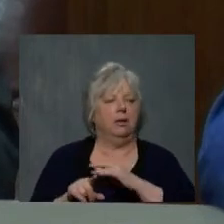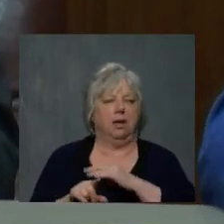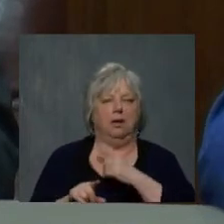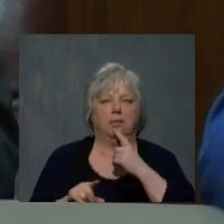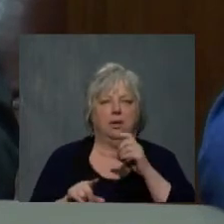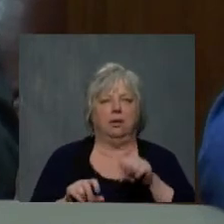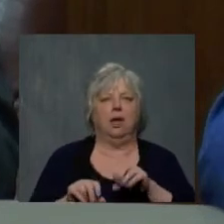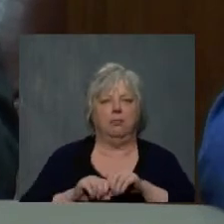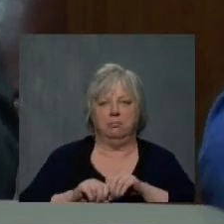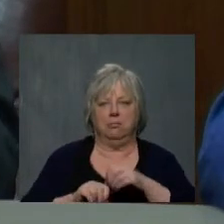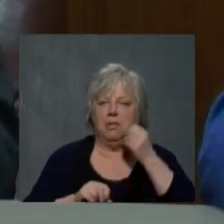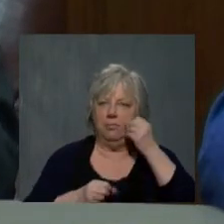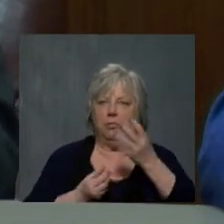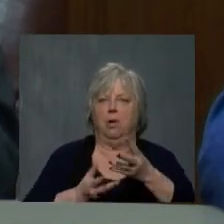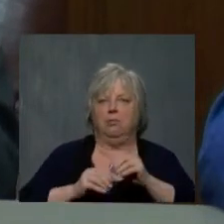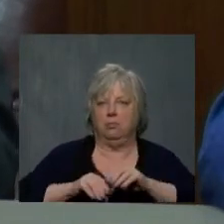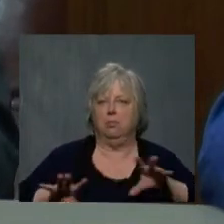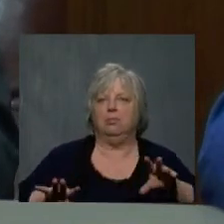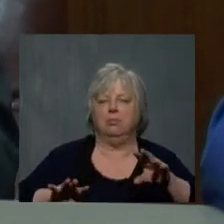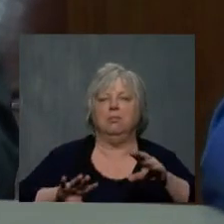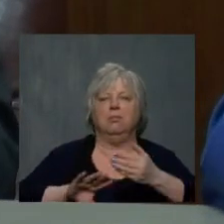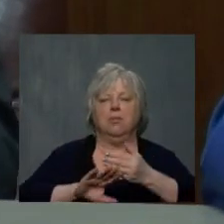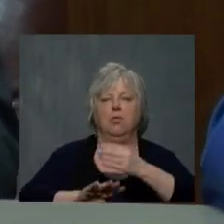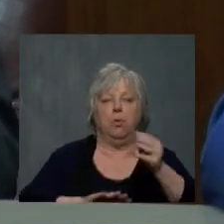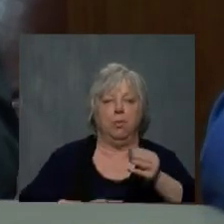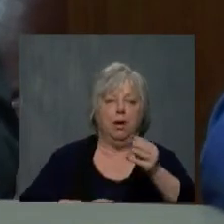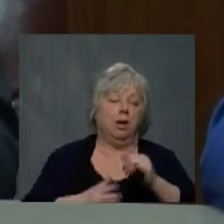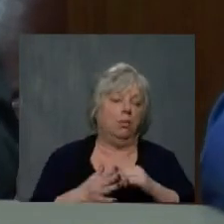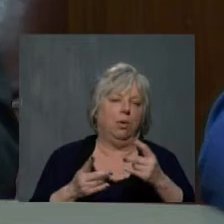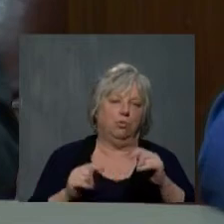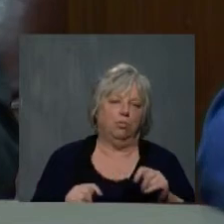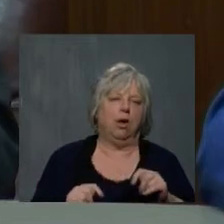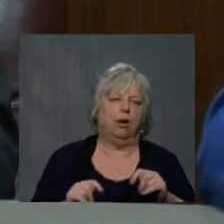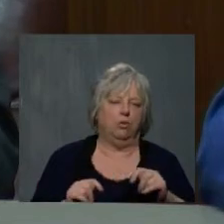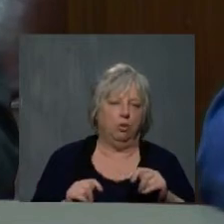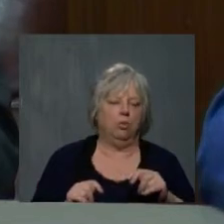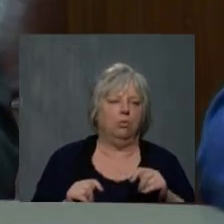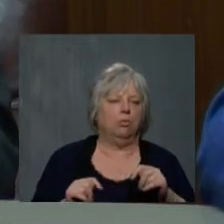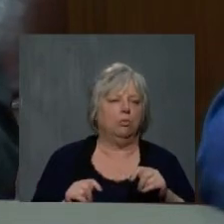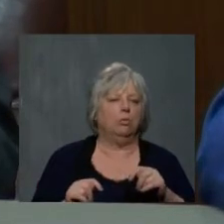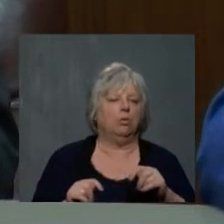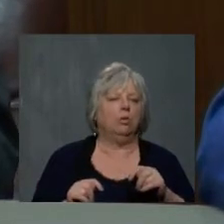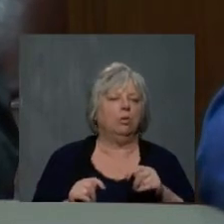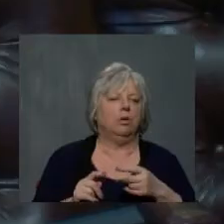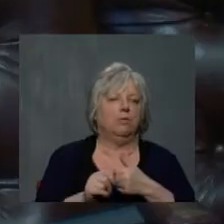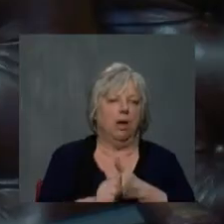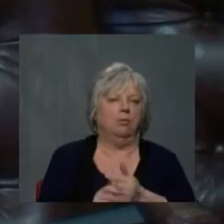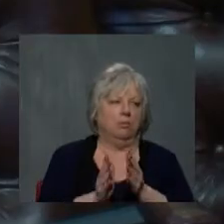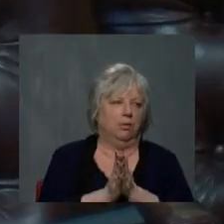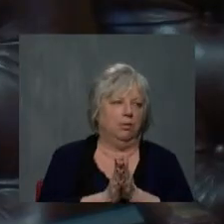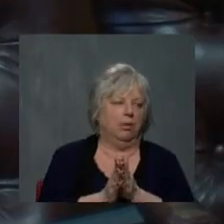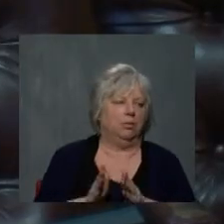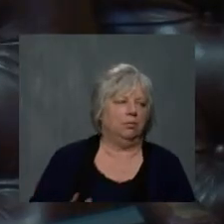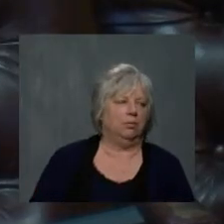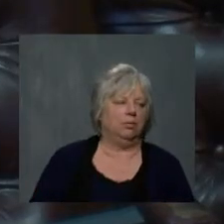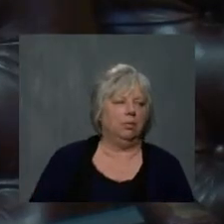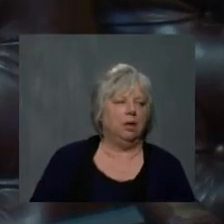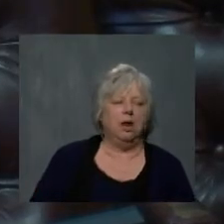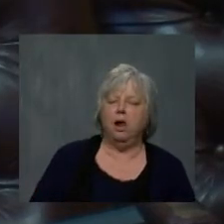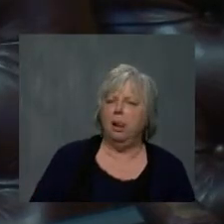out by Monday, we try to accommodate if we can. Yeah.